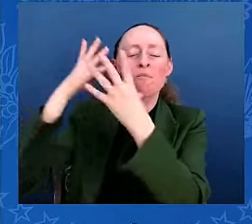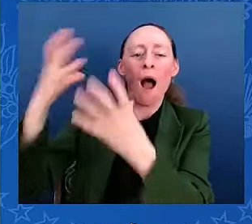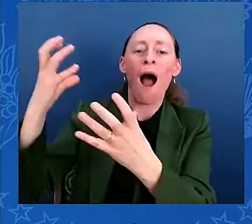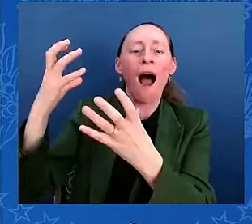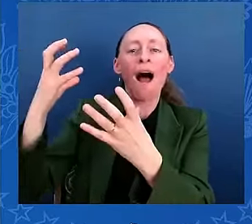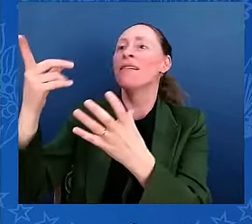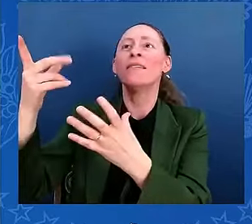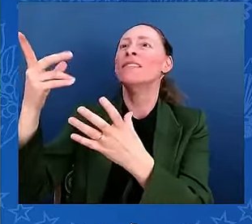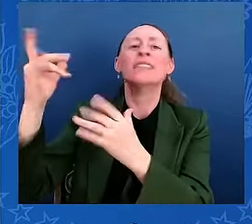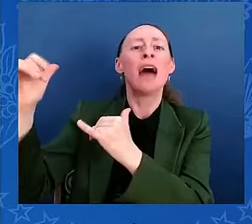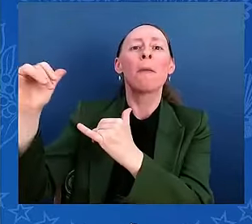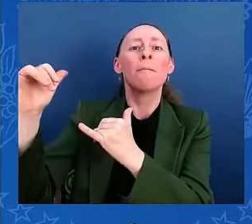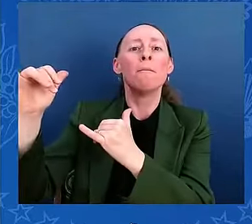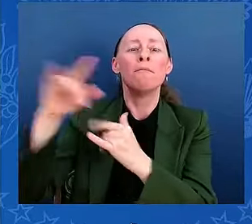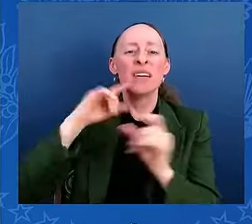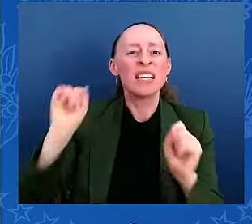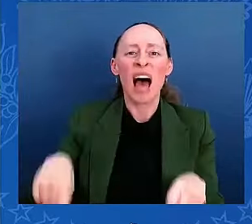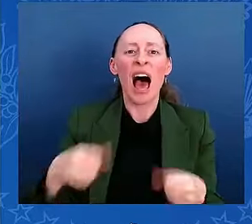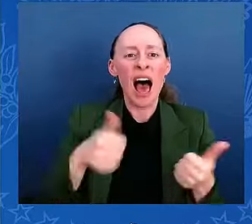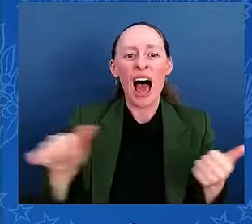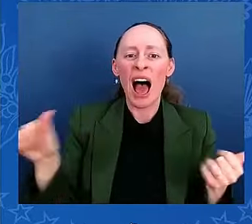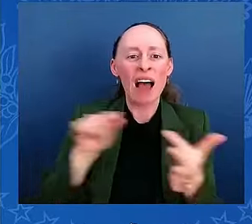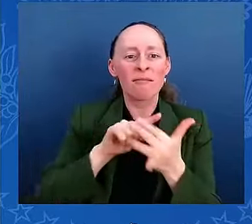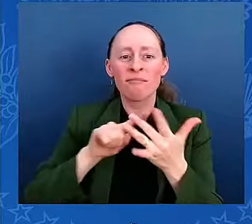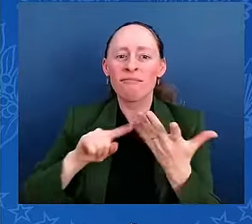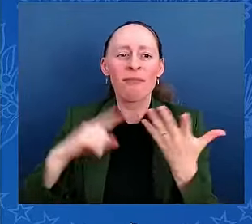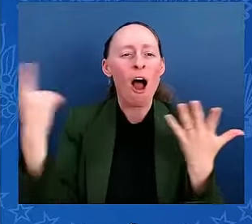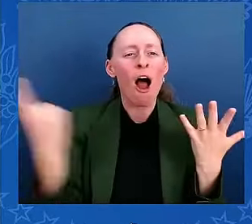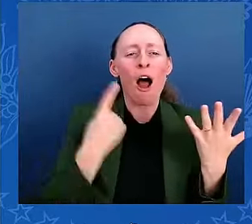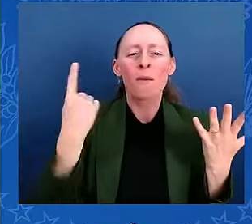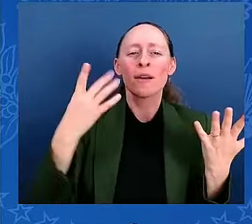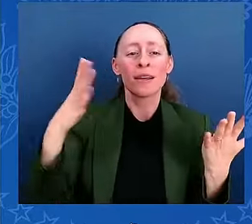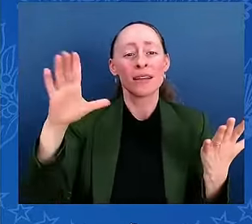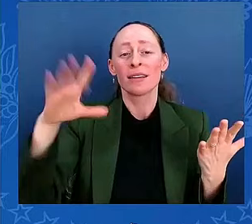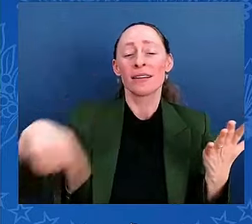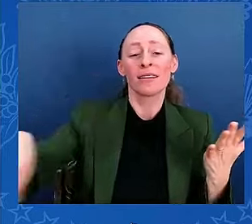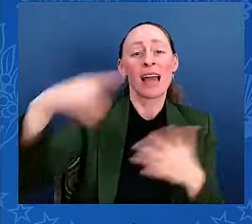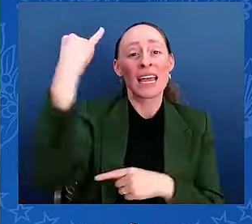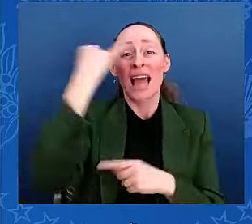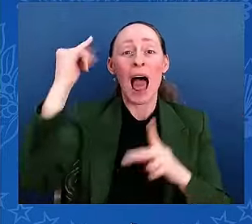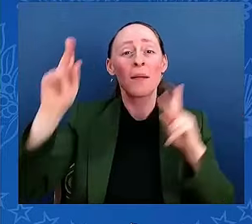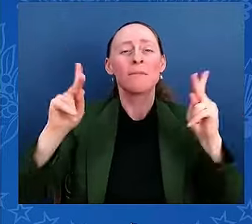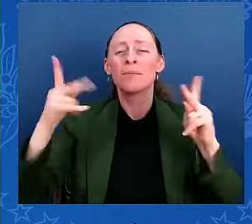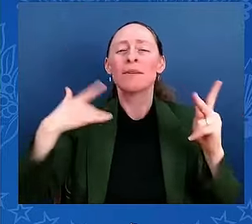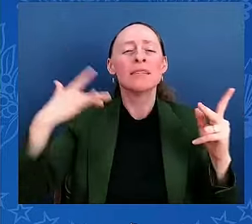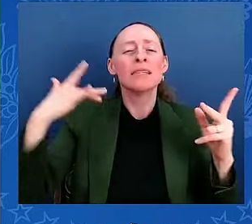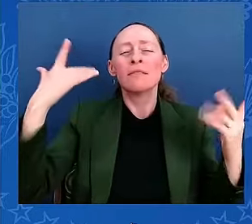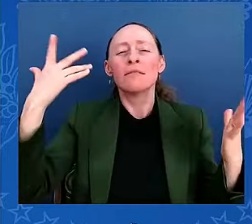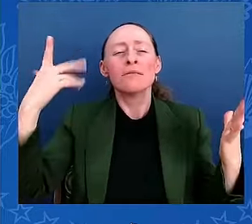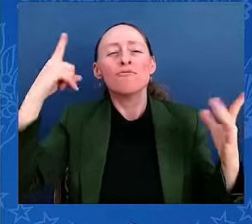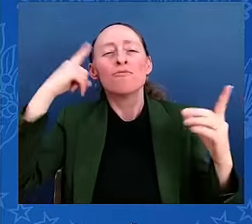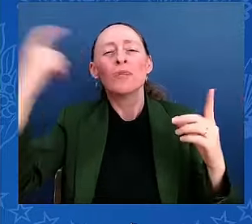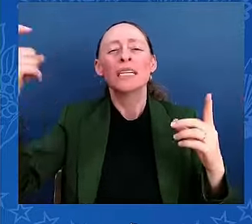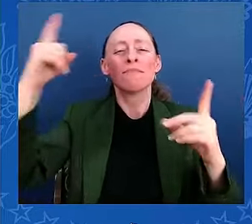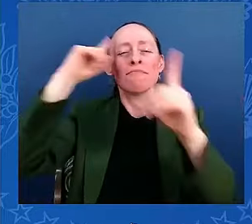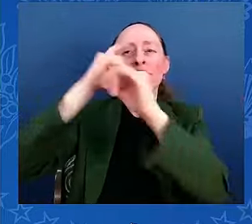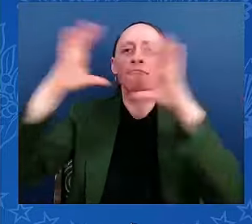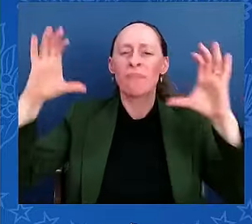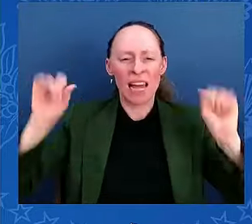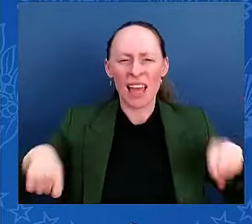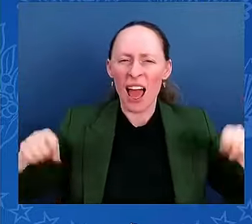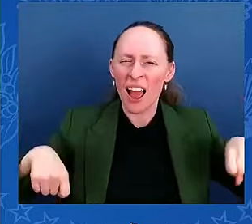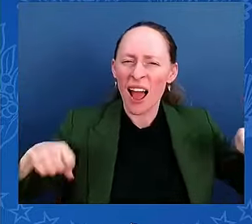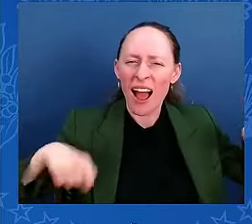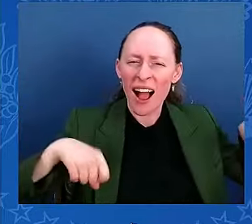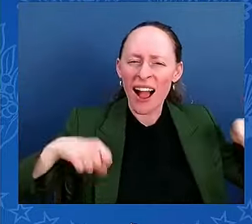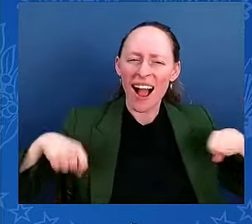Italians have always been great dreamers who show the world what's possible. You share in that great tradition of vision and innovation.